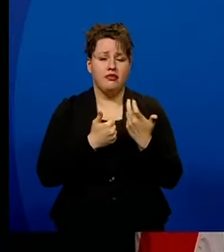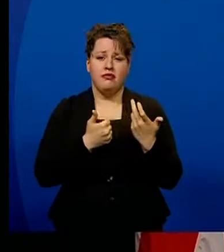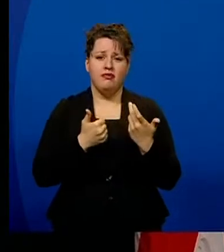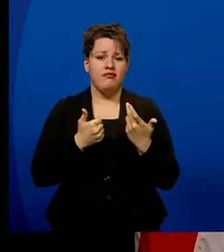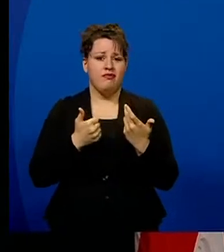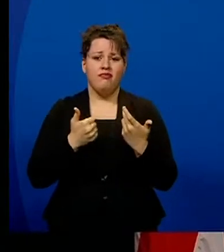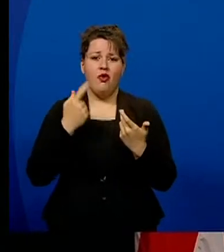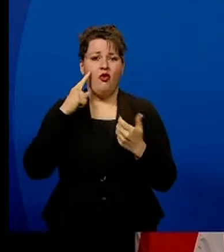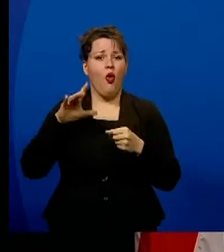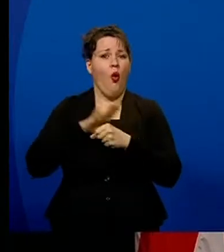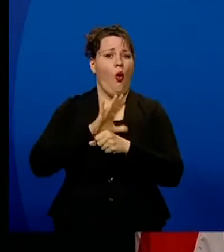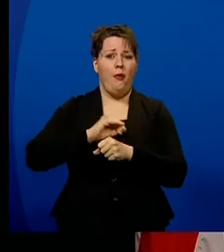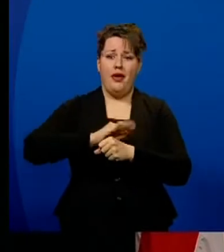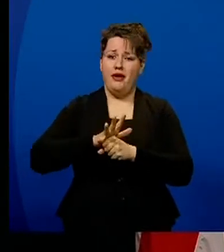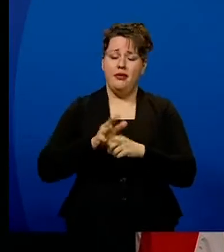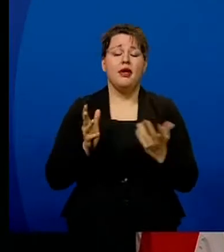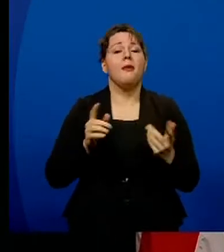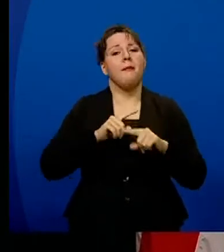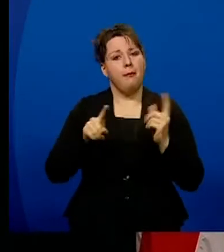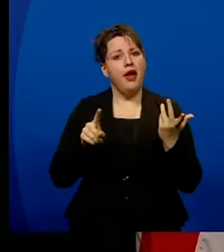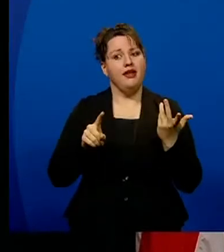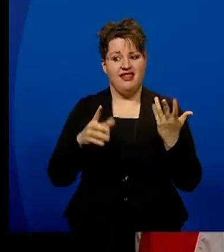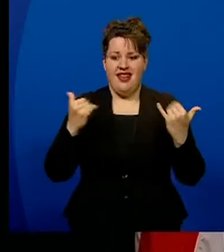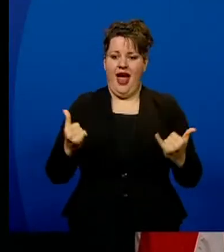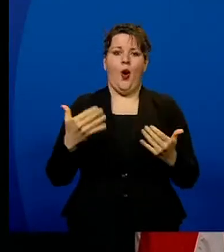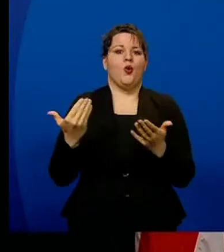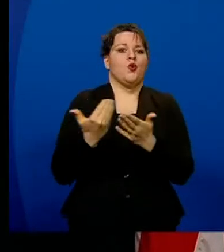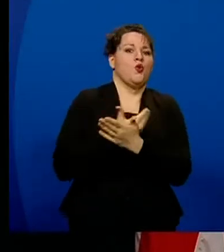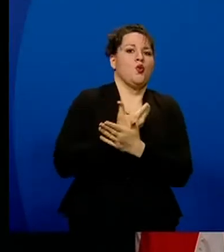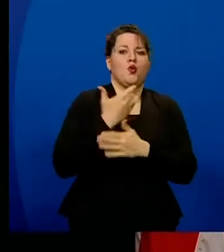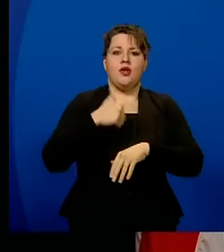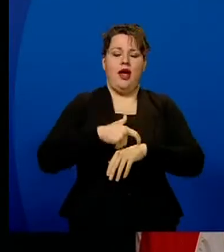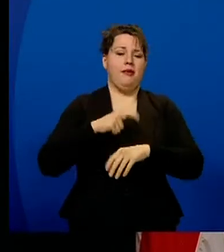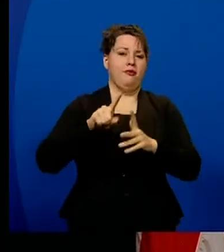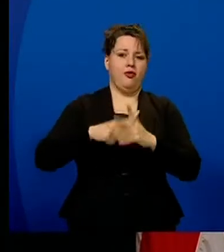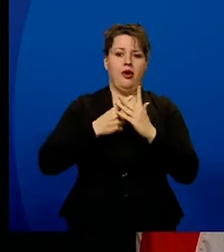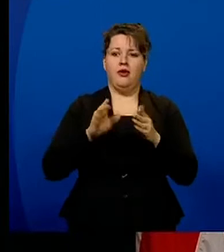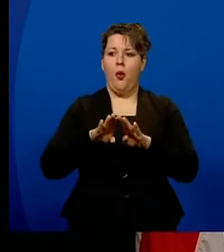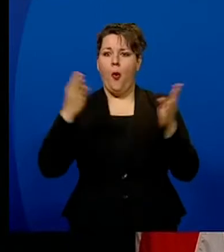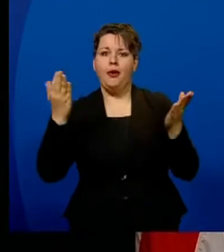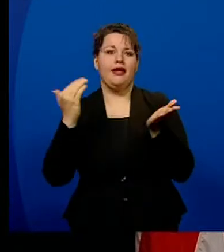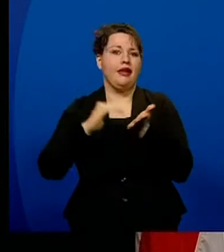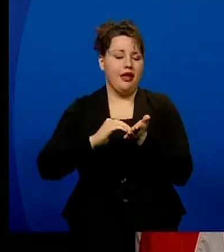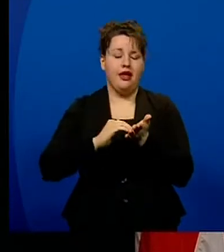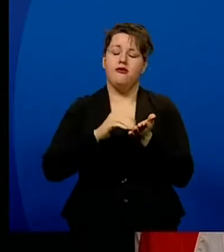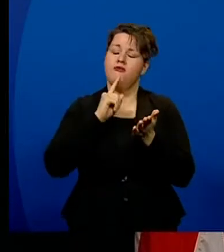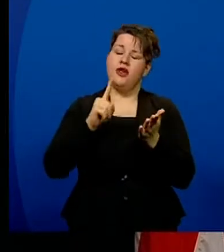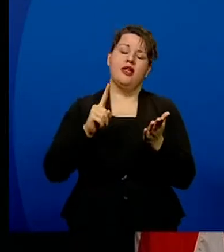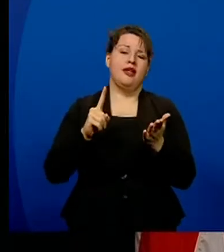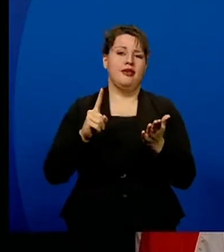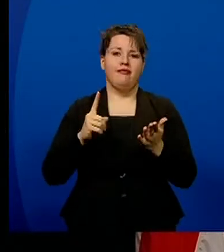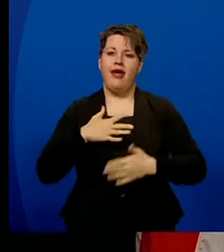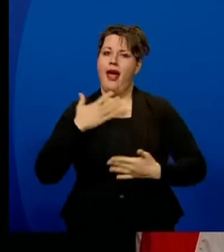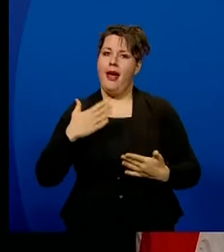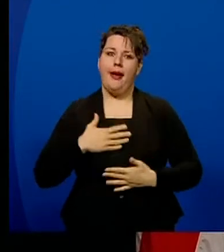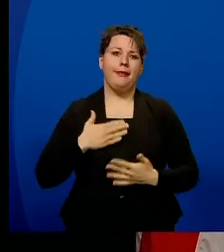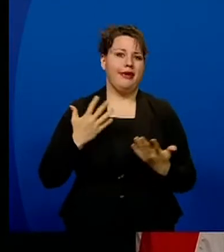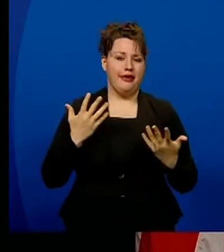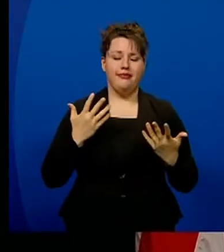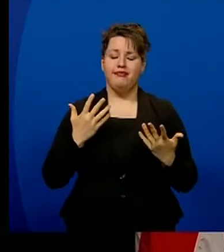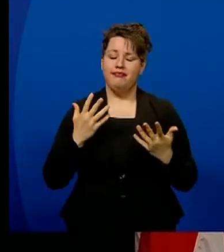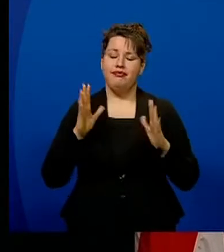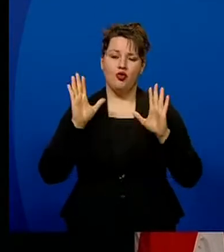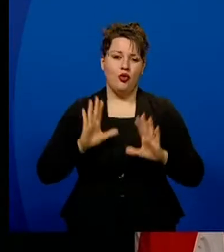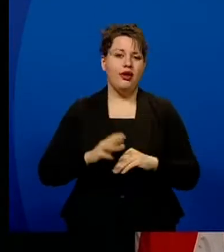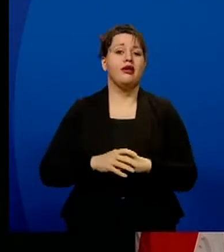the pandemic, and but it is a new day, and reopening these facilities is one of the most welcoming signs of that. So